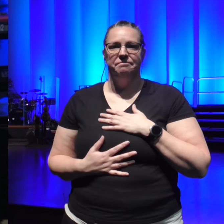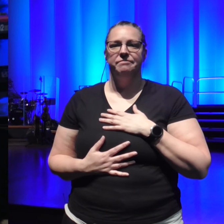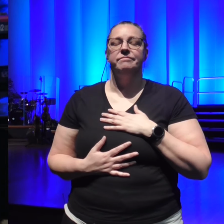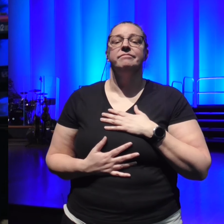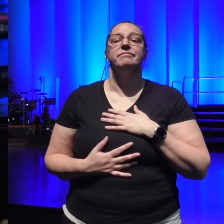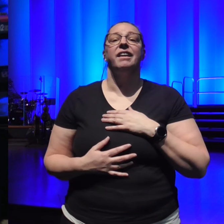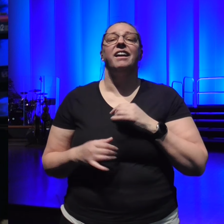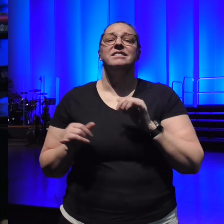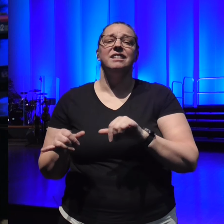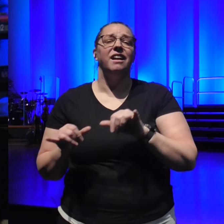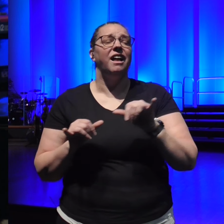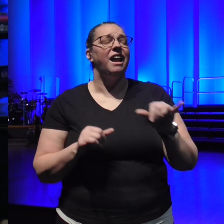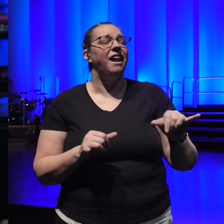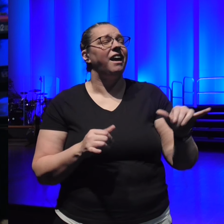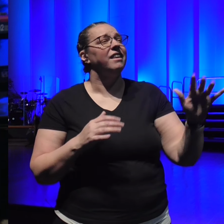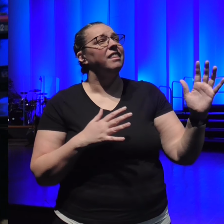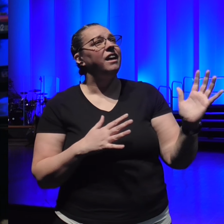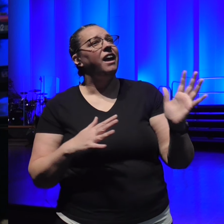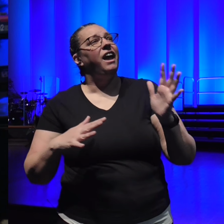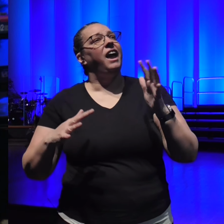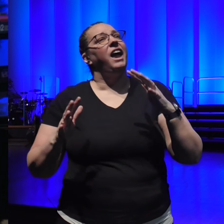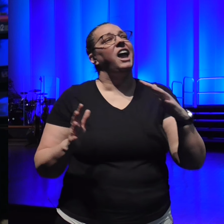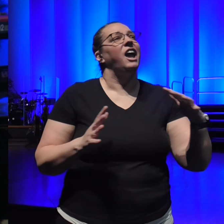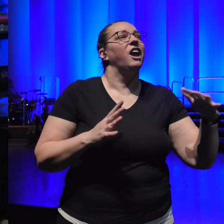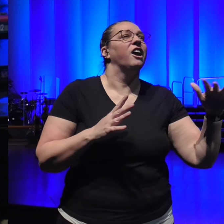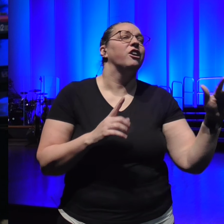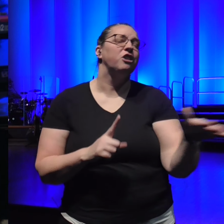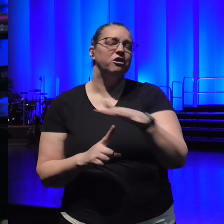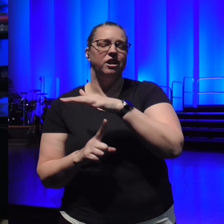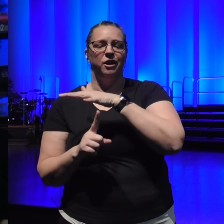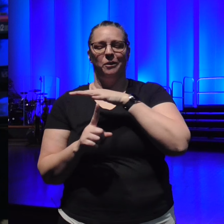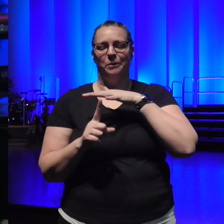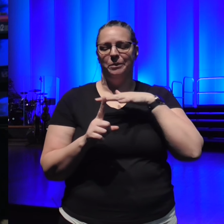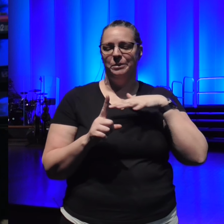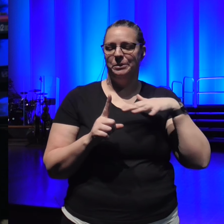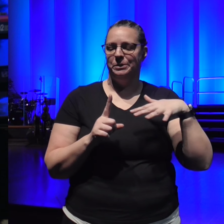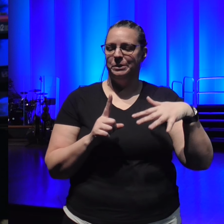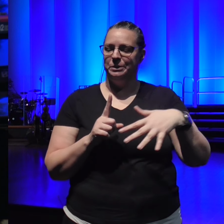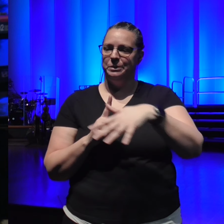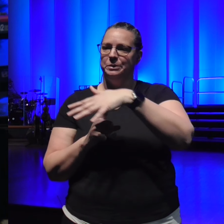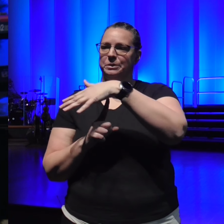It's like the air around me.